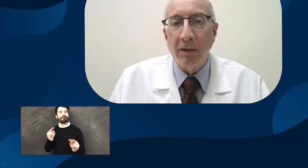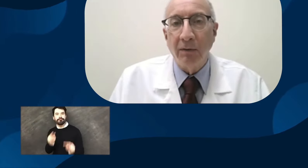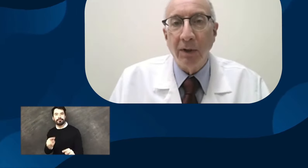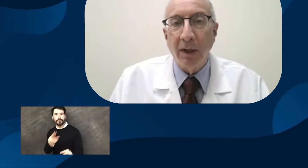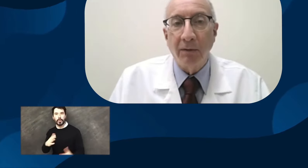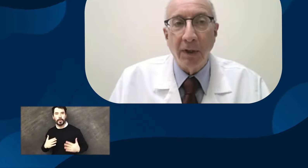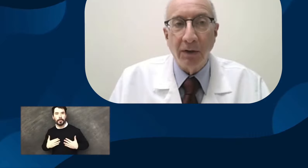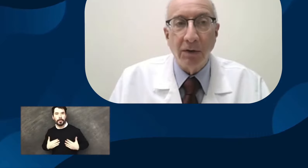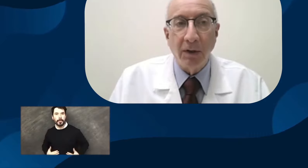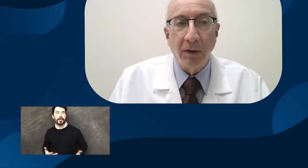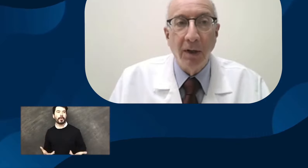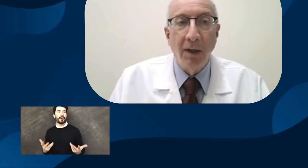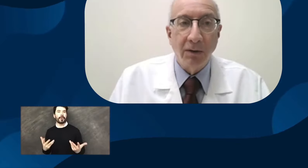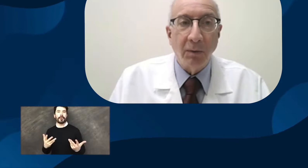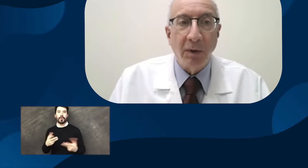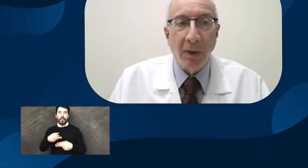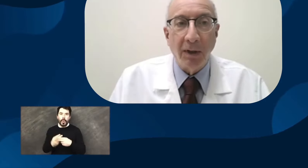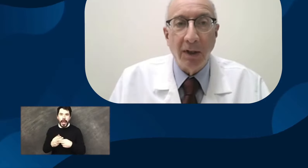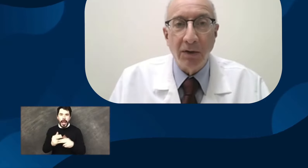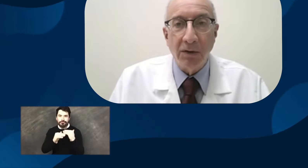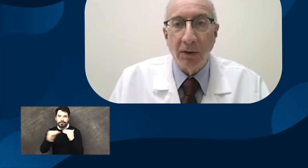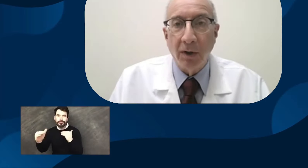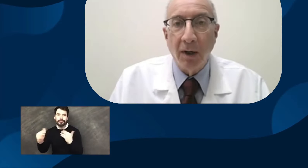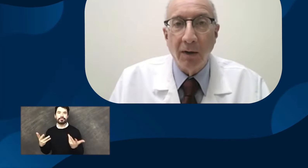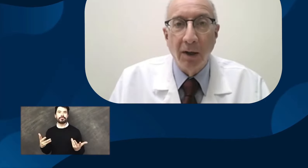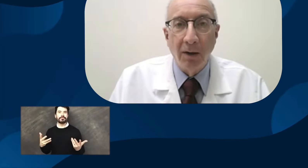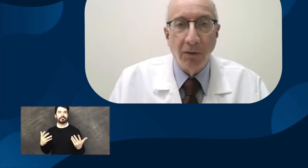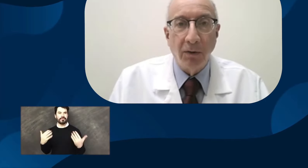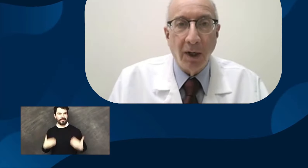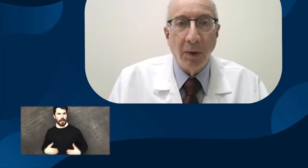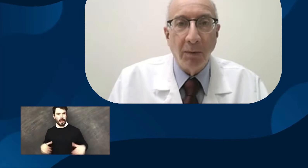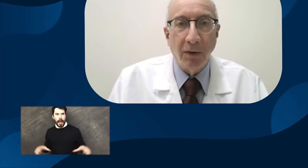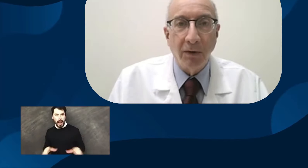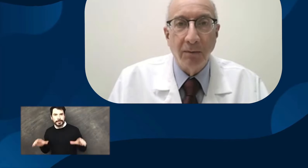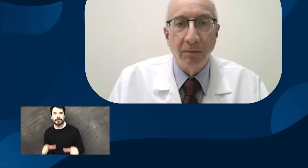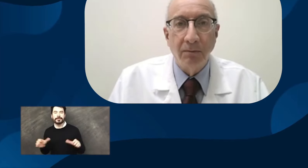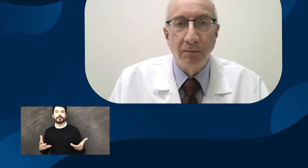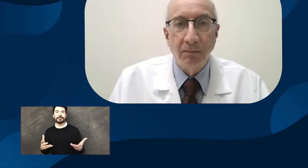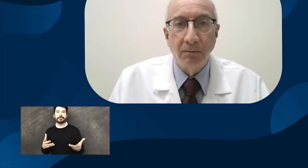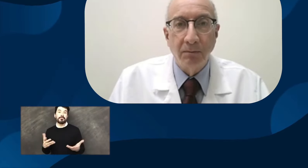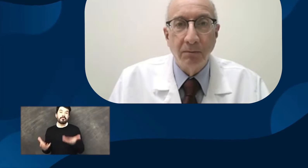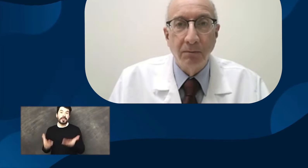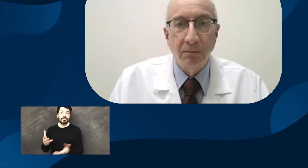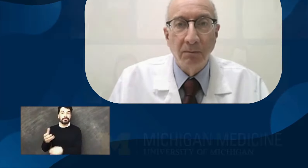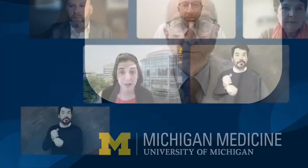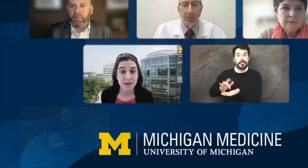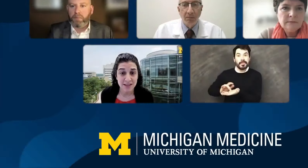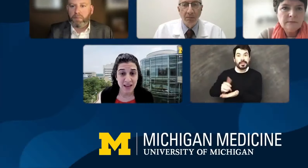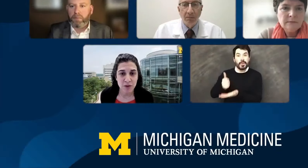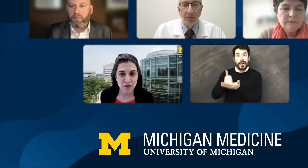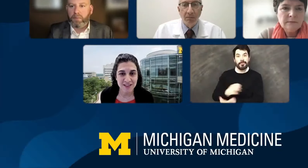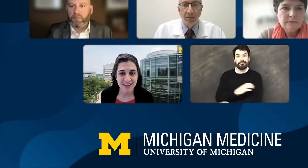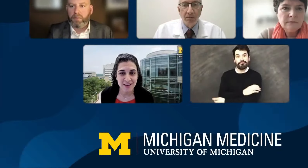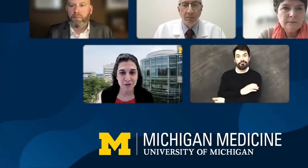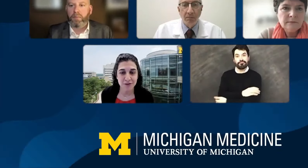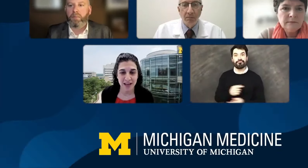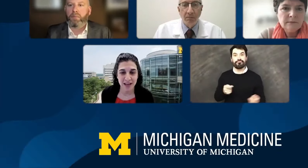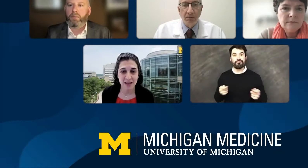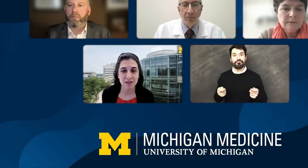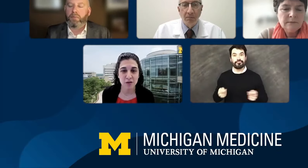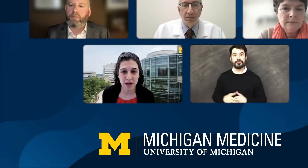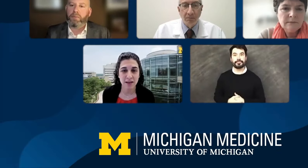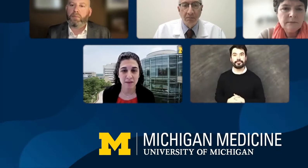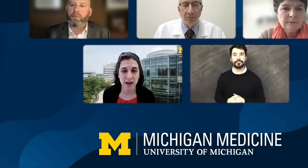physical activity, and if necessary, some of the medications that there are to treat high blood pressure. Same with